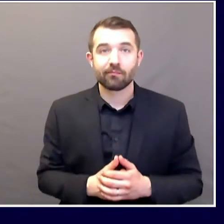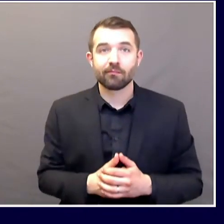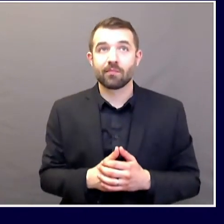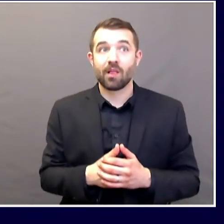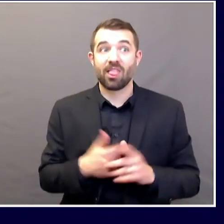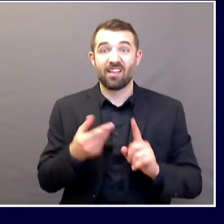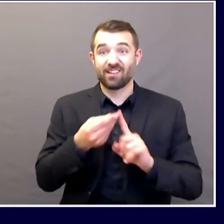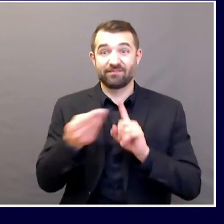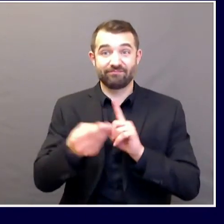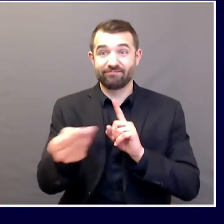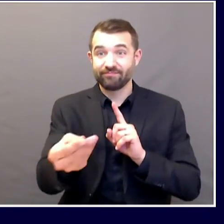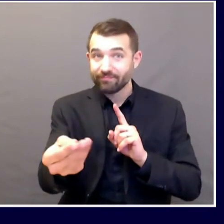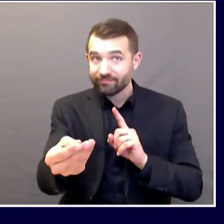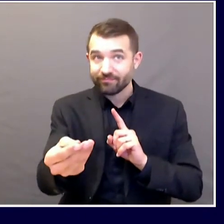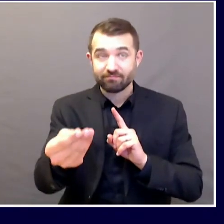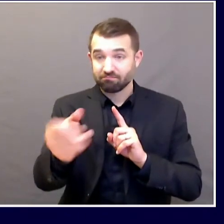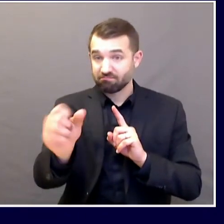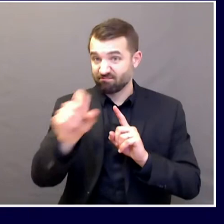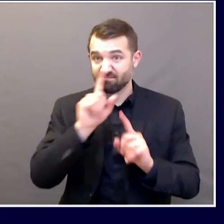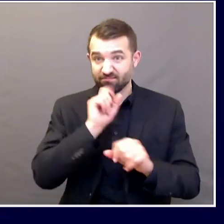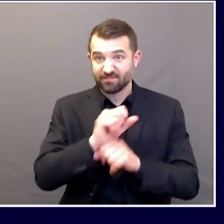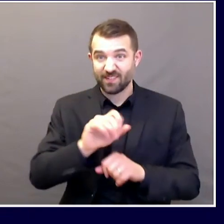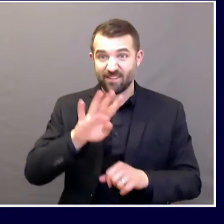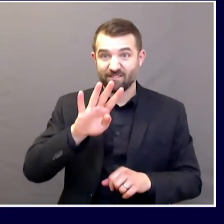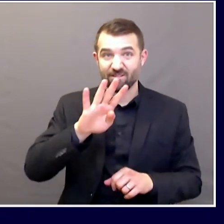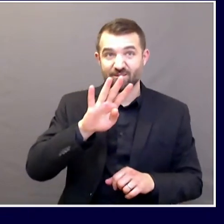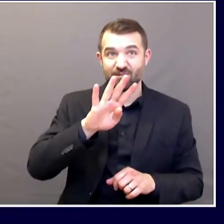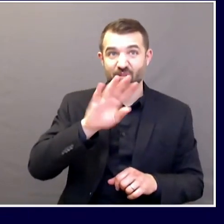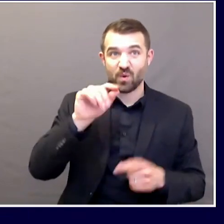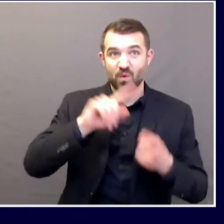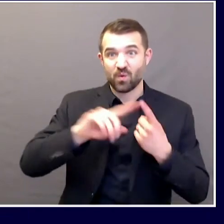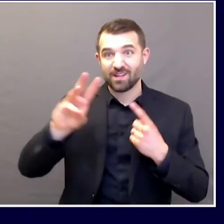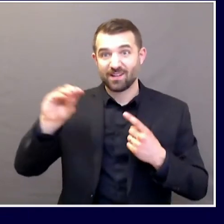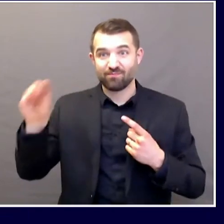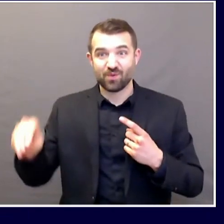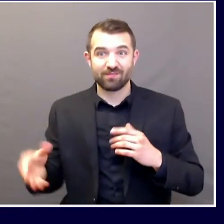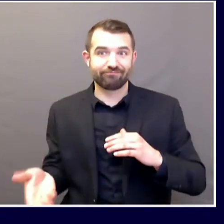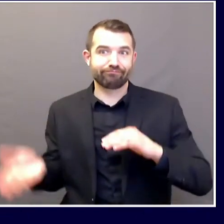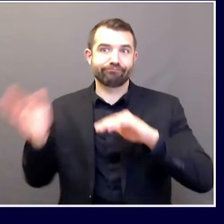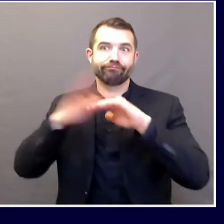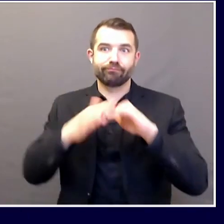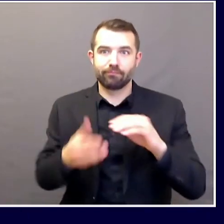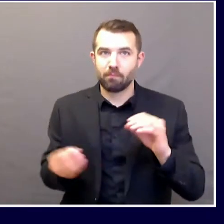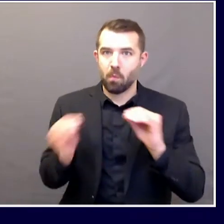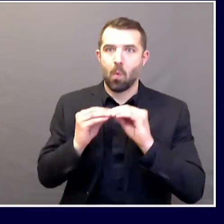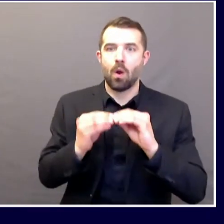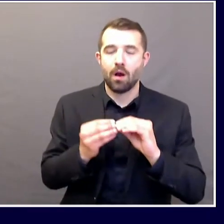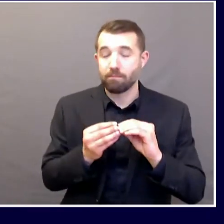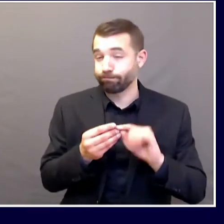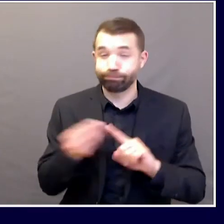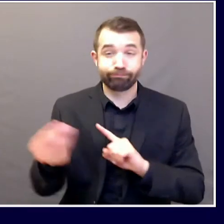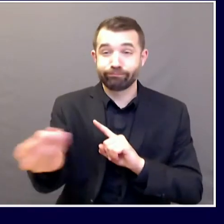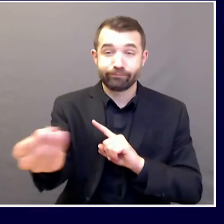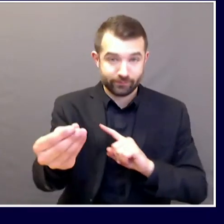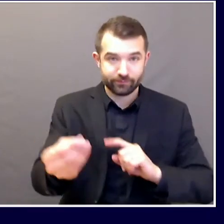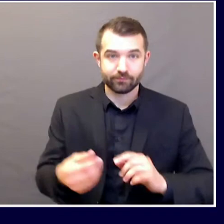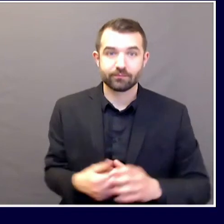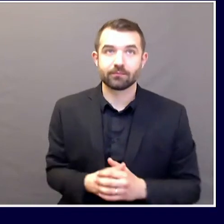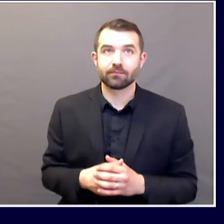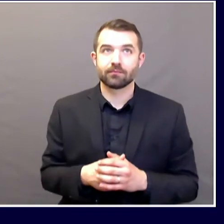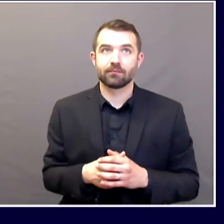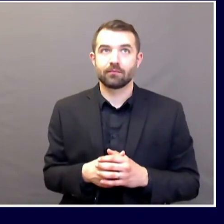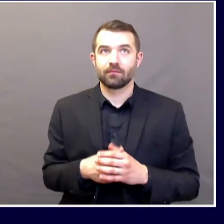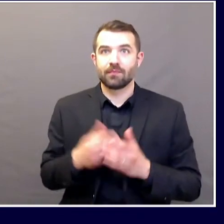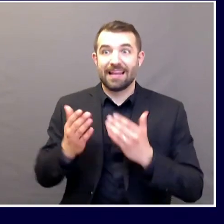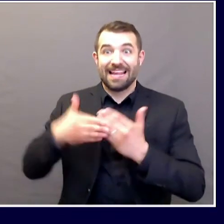40 to 60% more transmissible and contagious than the regular COVID vaccine or virus. But the extent to which